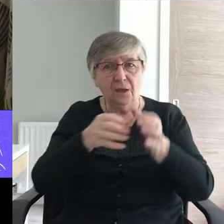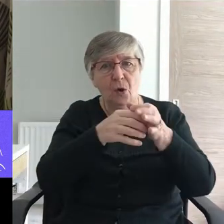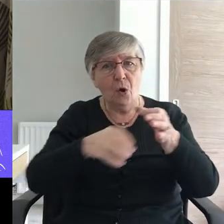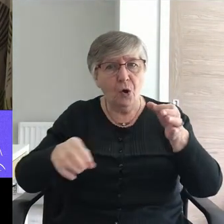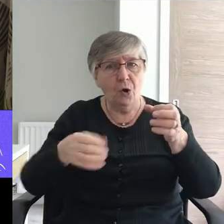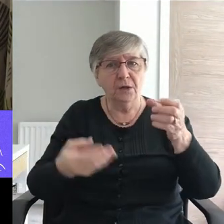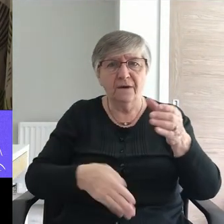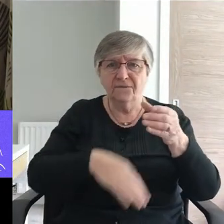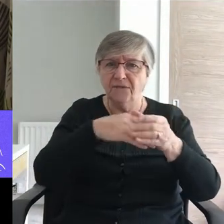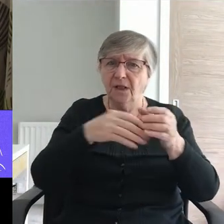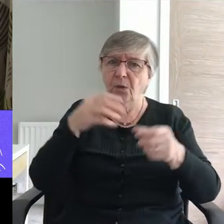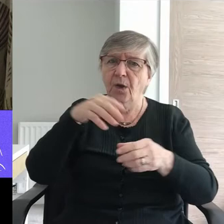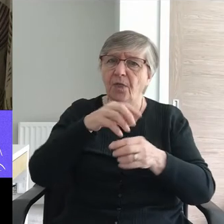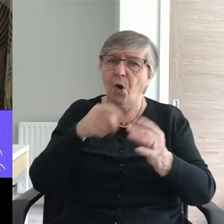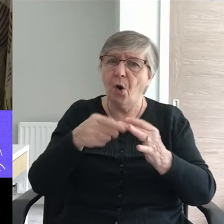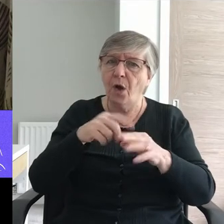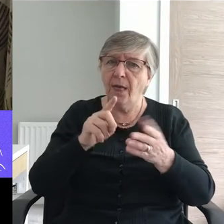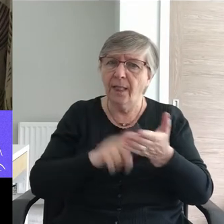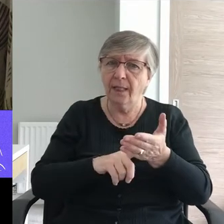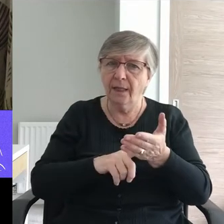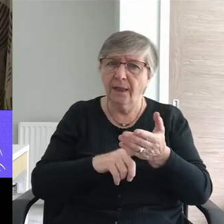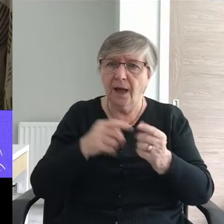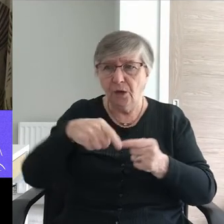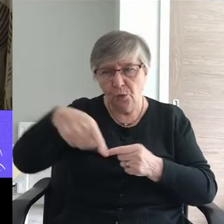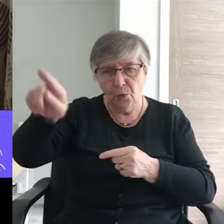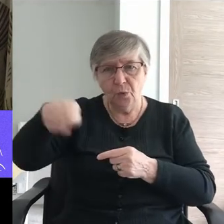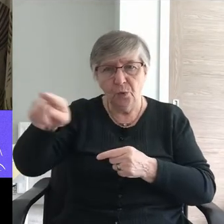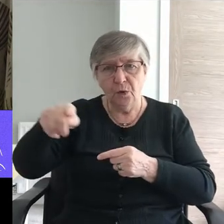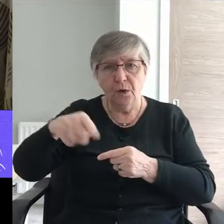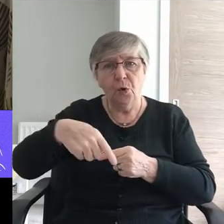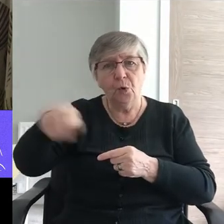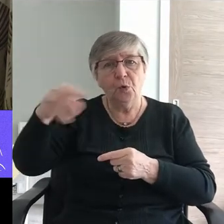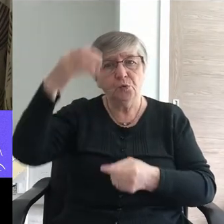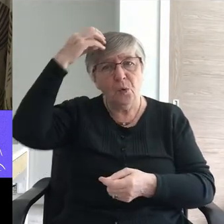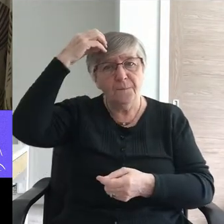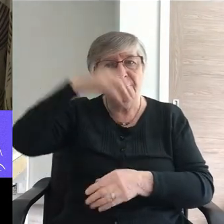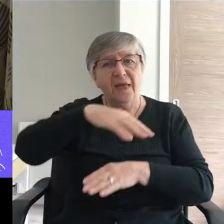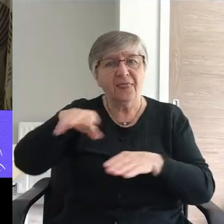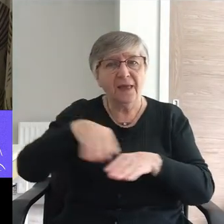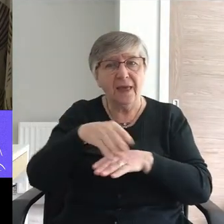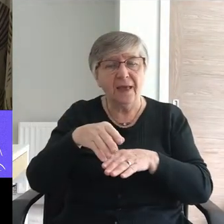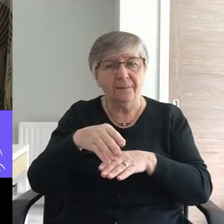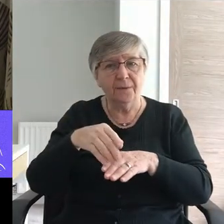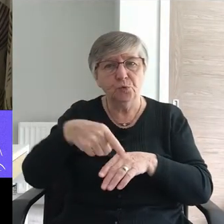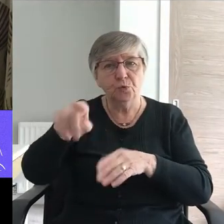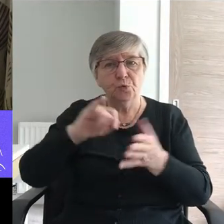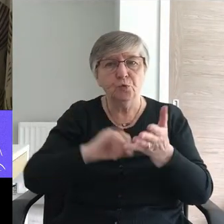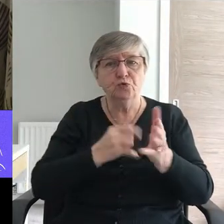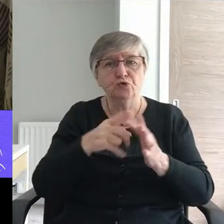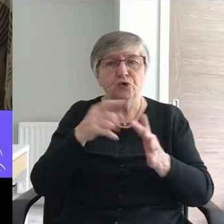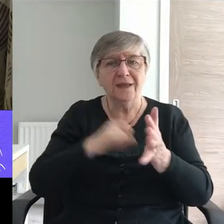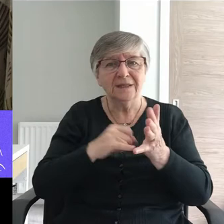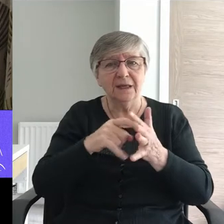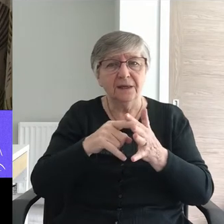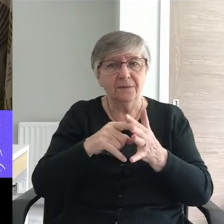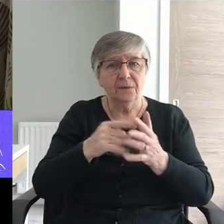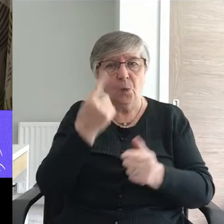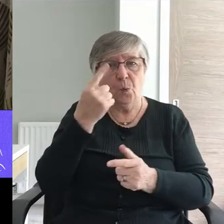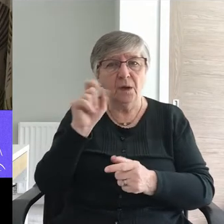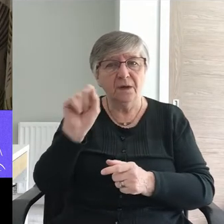oil and be on your way. I am sending you to Jesse of Bethlehem. I have chosen one of his sons to be